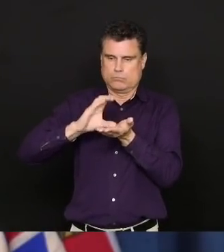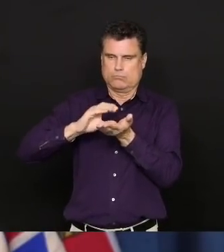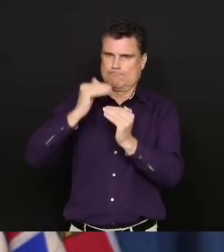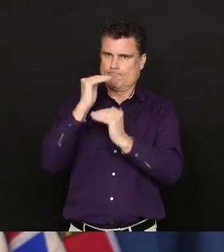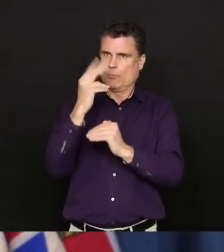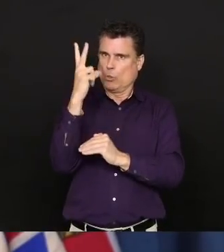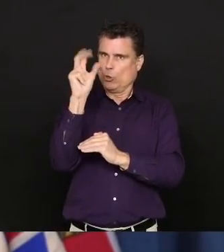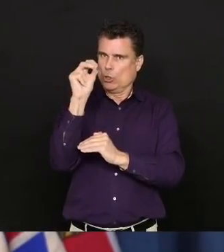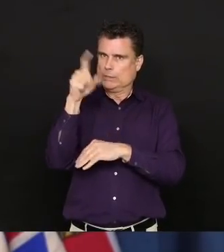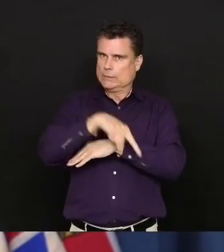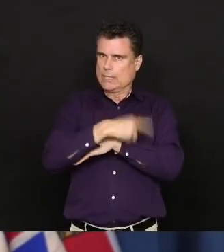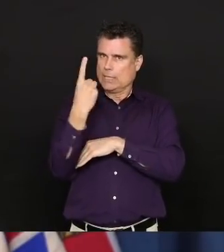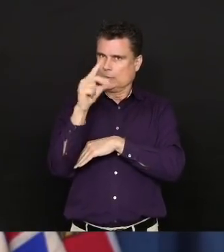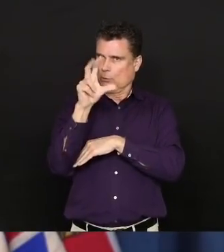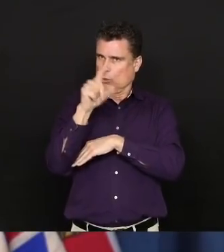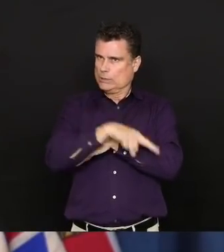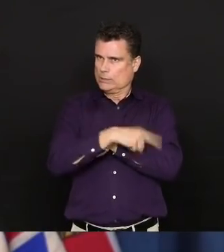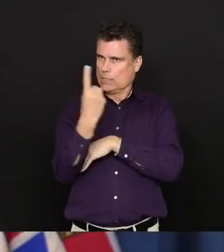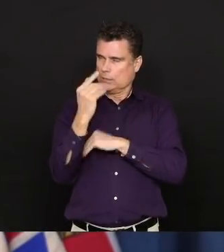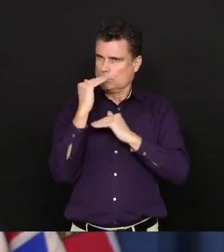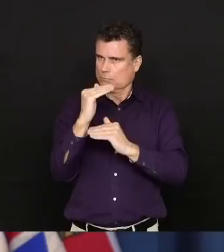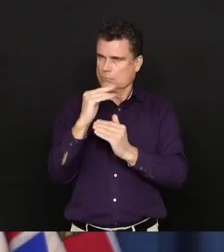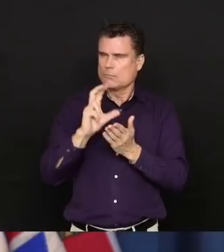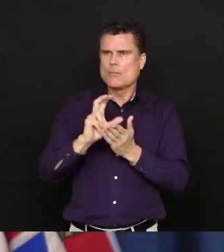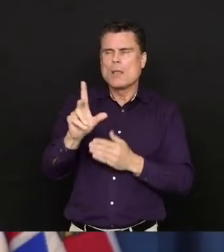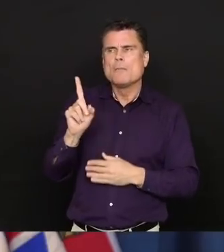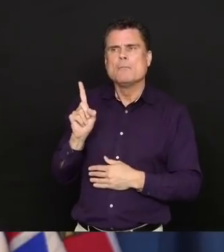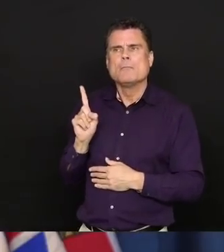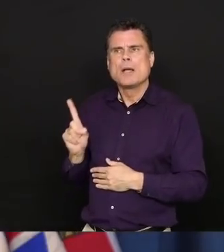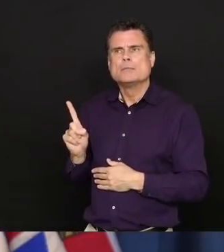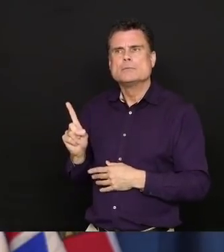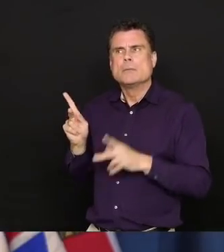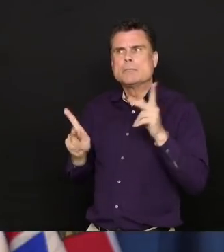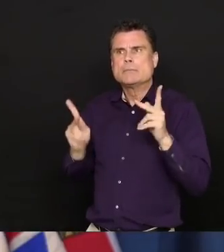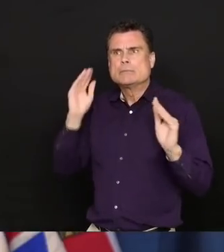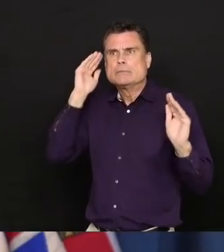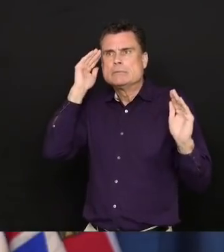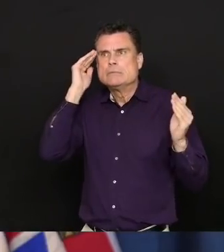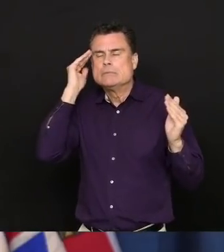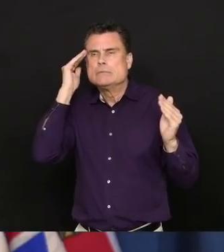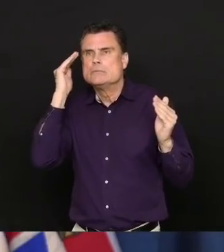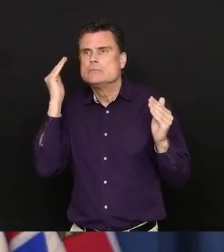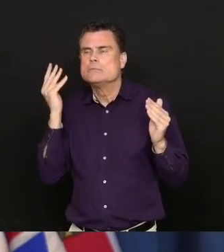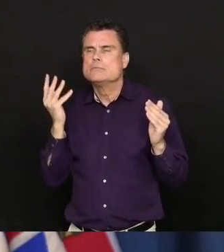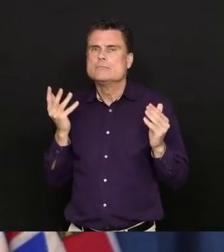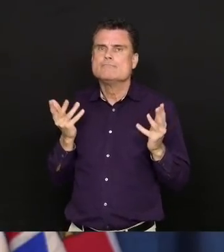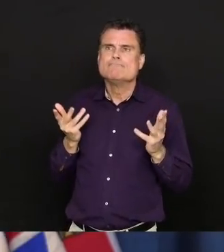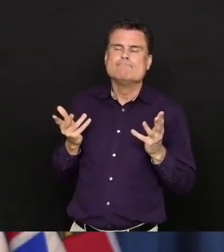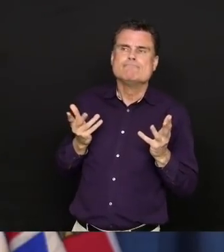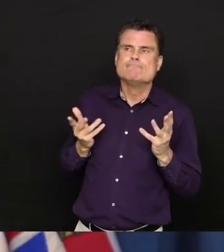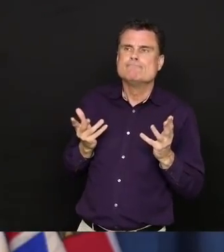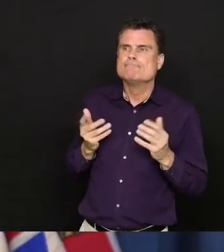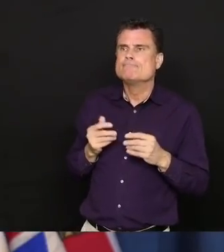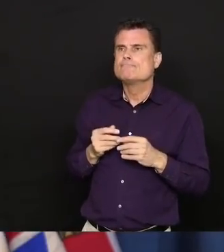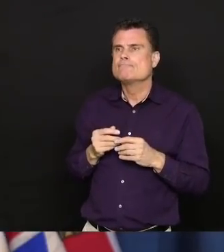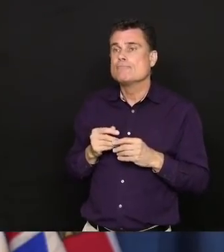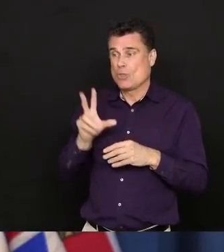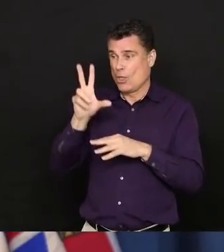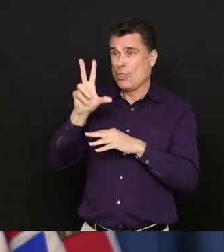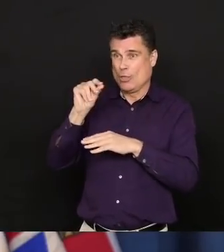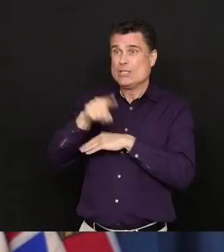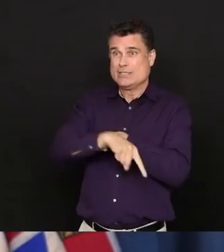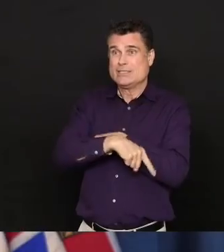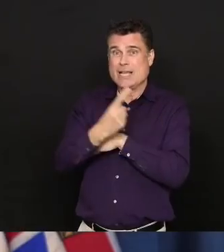will mean increased costs for more dispensing fees. Is this something on the BC government's radar, and are they planning